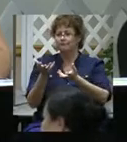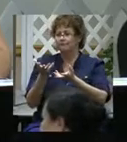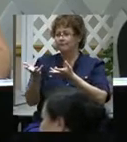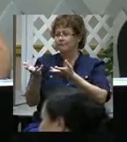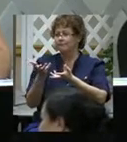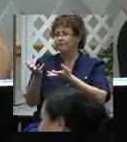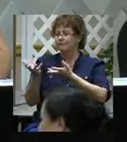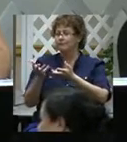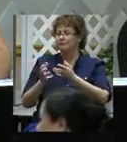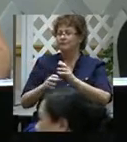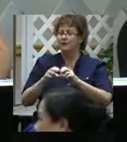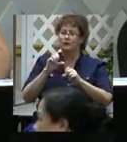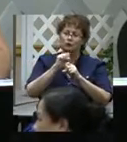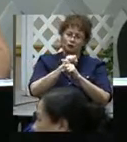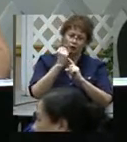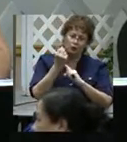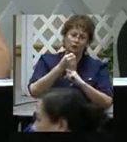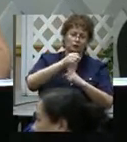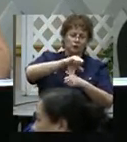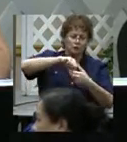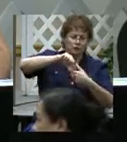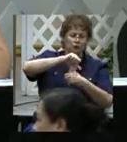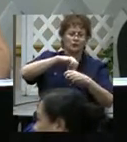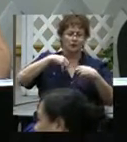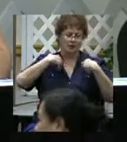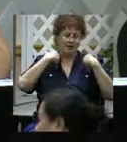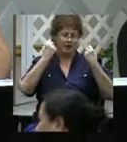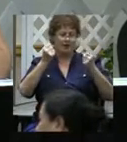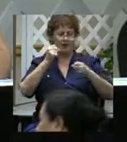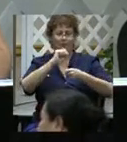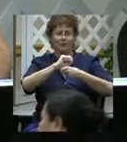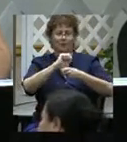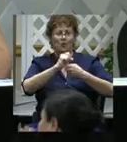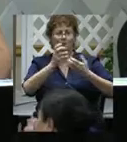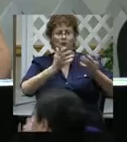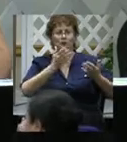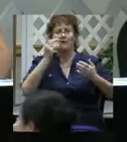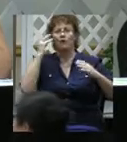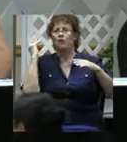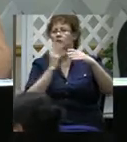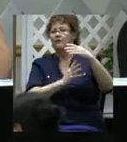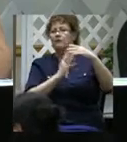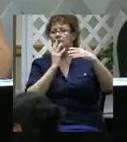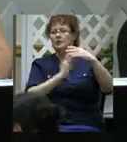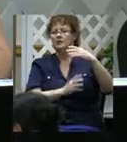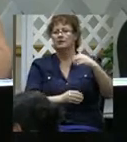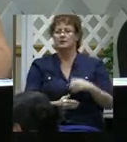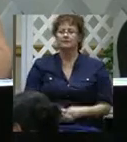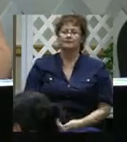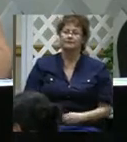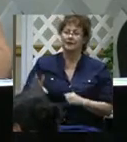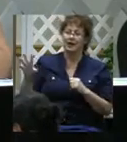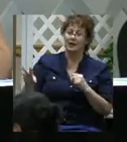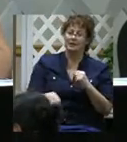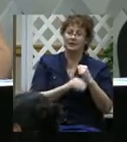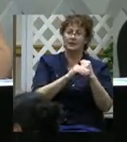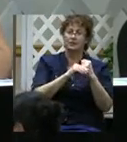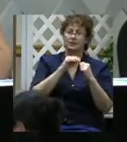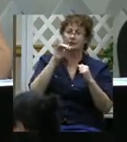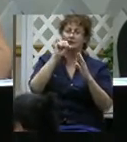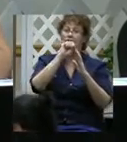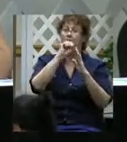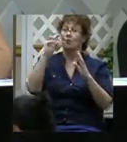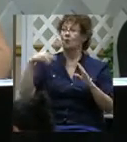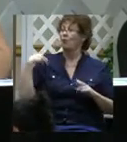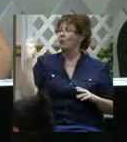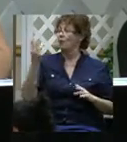populations in social, health, educational, and employment services. In addition to that, in Washington